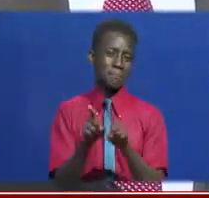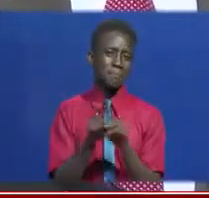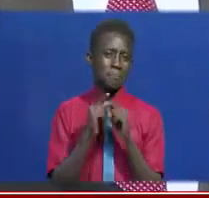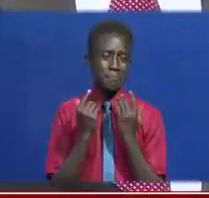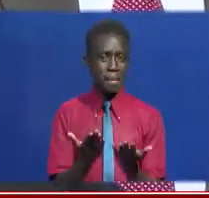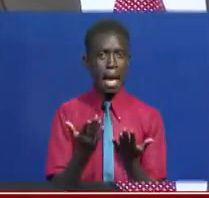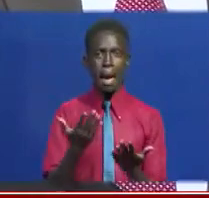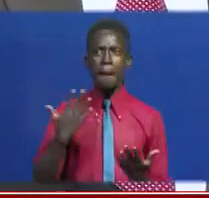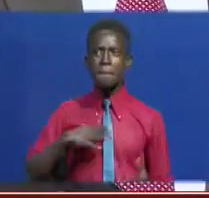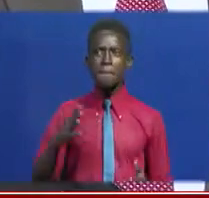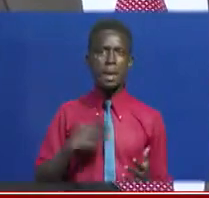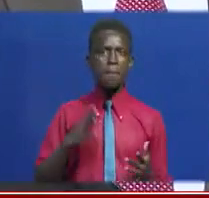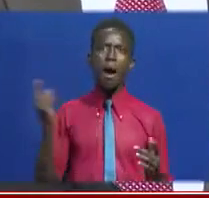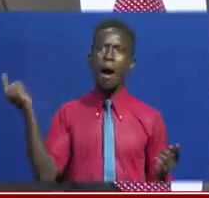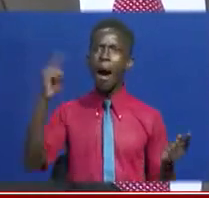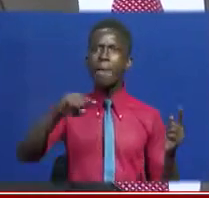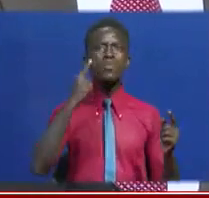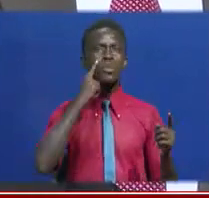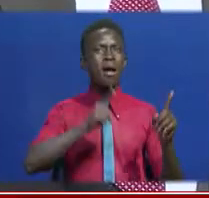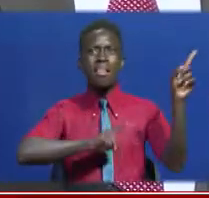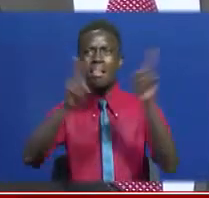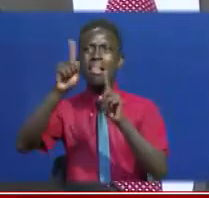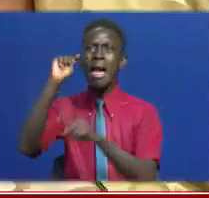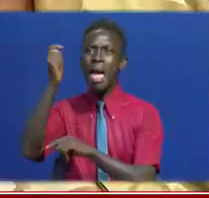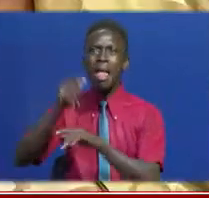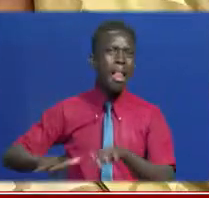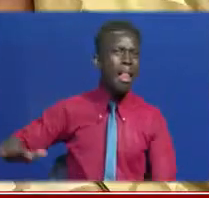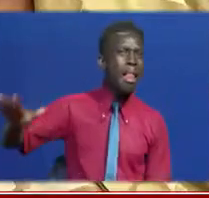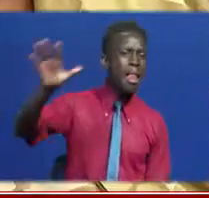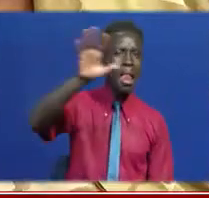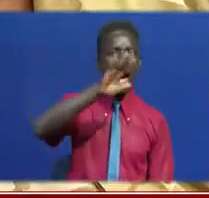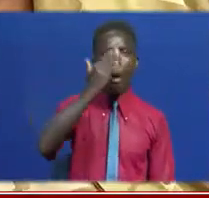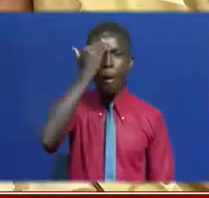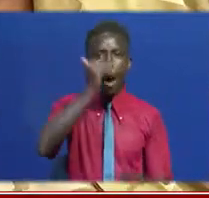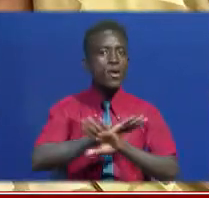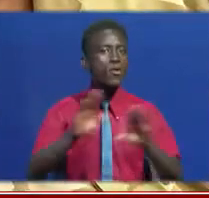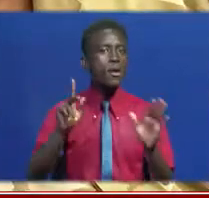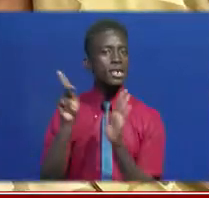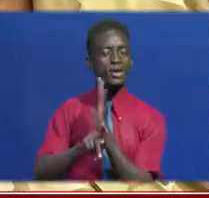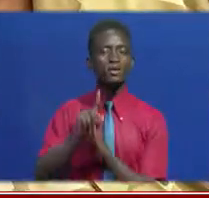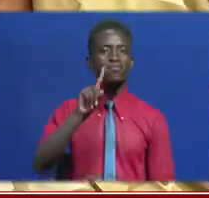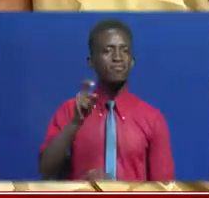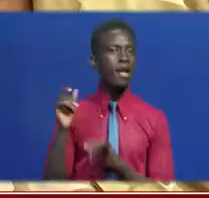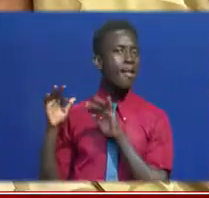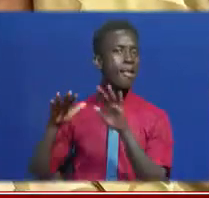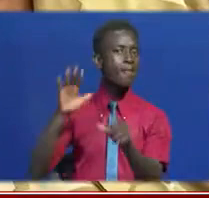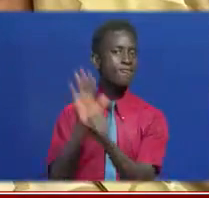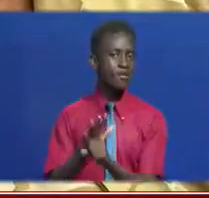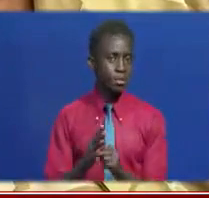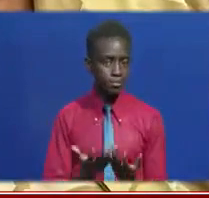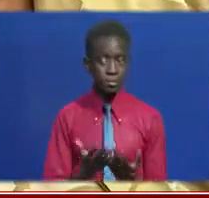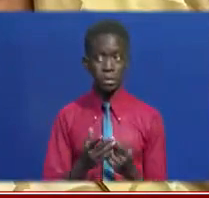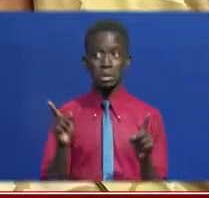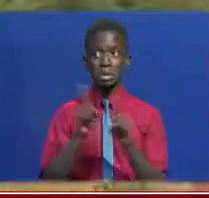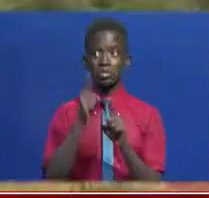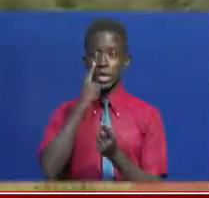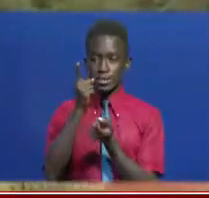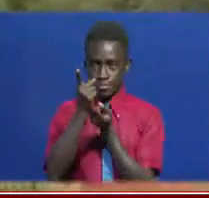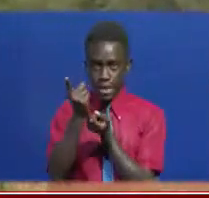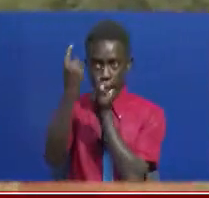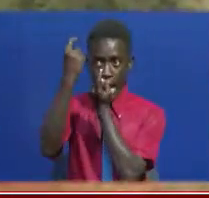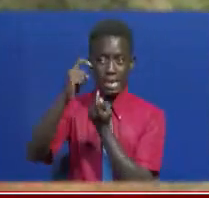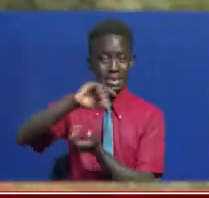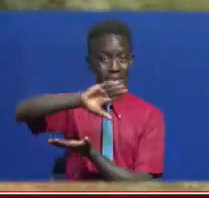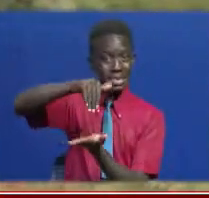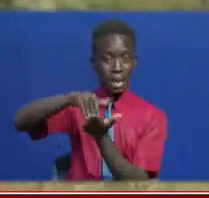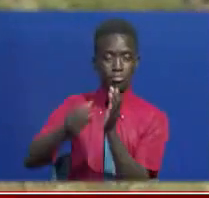hapa kwetu Kitui? Kwa nini wasikuje hapa Kenya wakiwa wengi? Dr. Mutua says a rhino sanctuary is being set up in the devolved unit